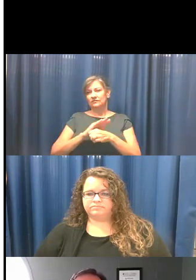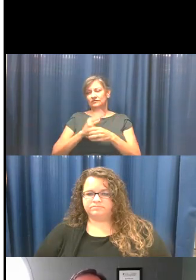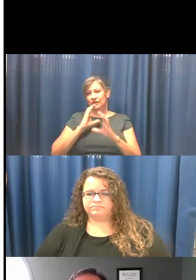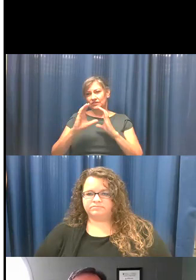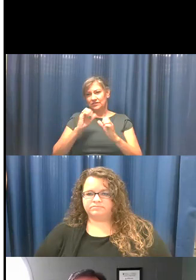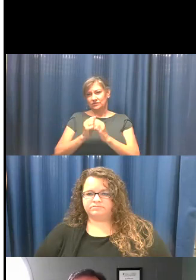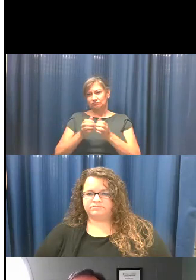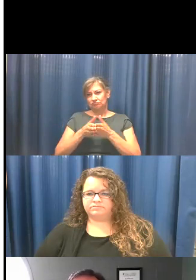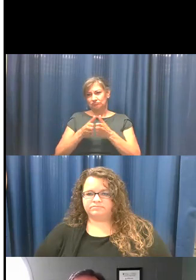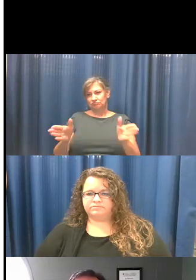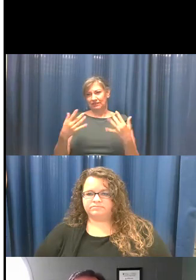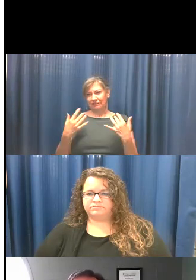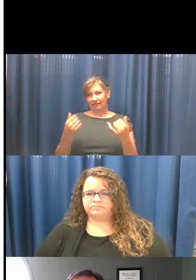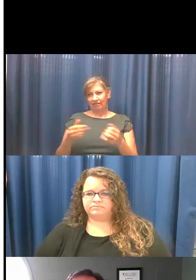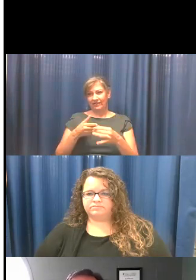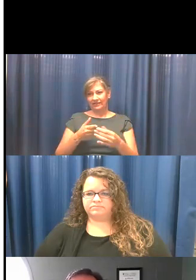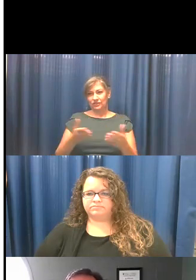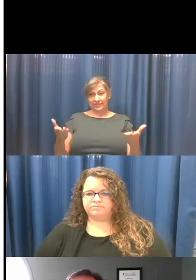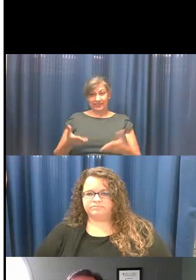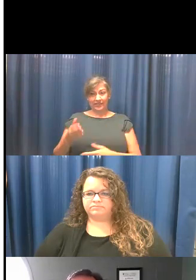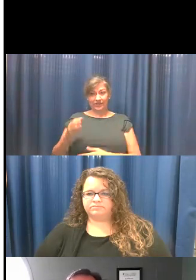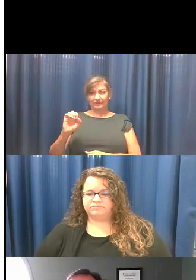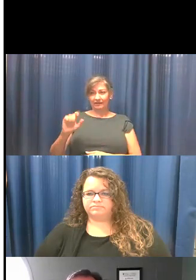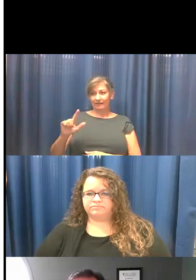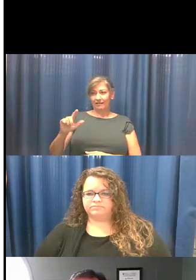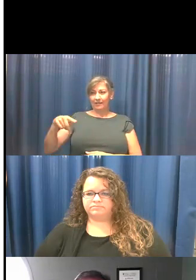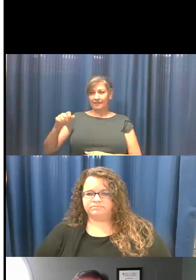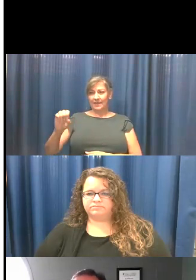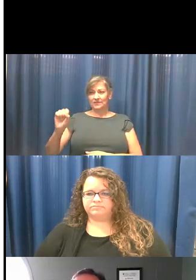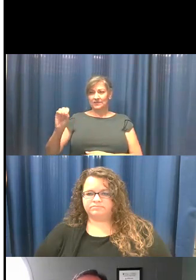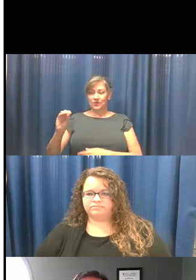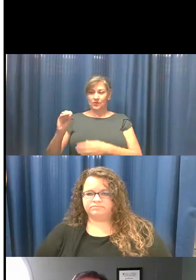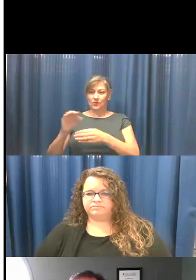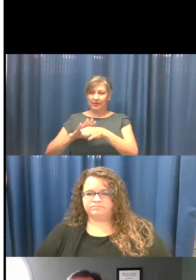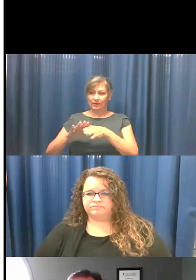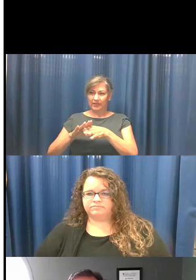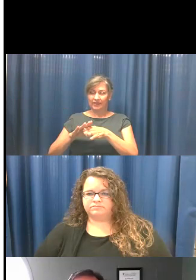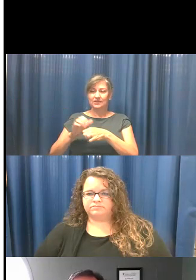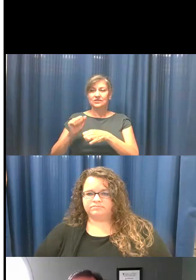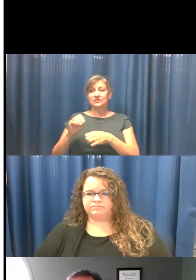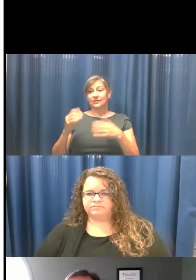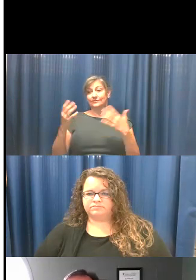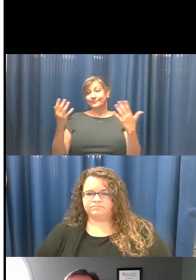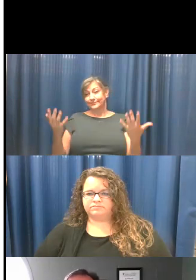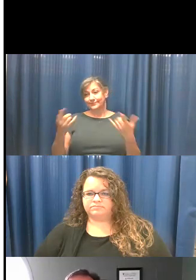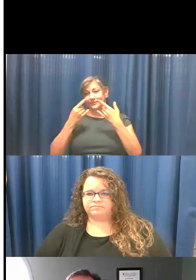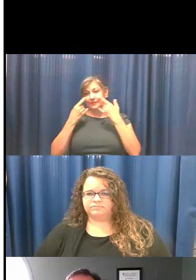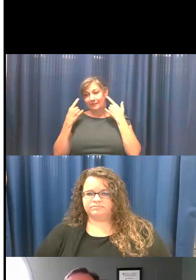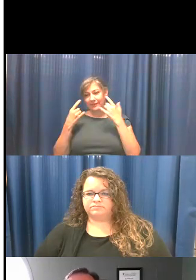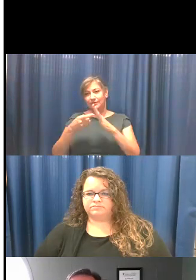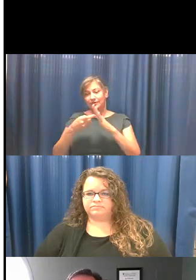health leaders as well here in El Paso County. And so this is where we've arrived. Masks required on